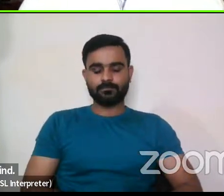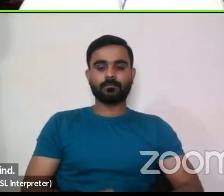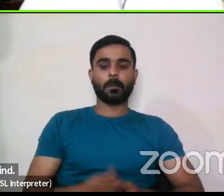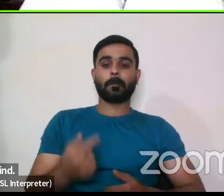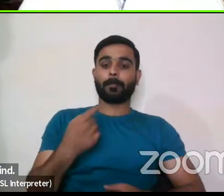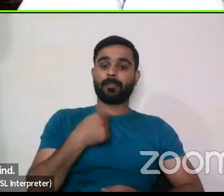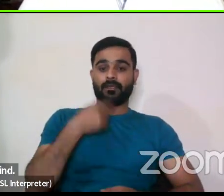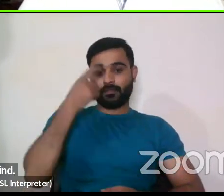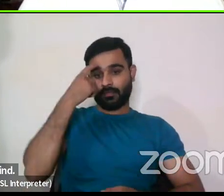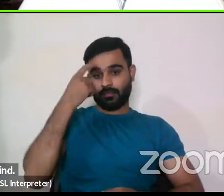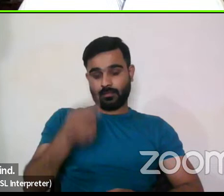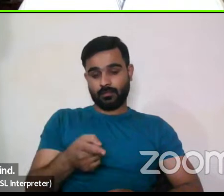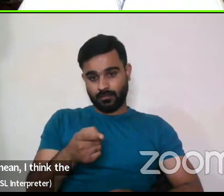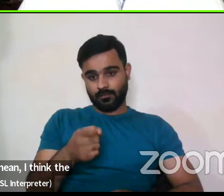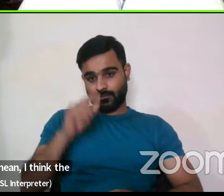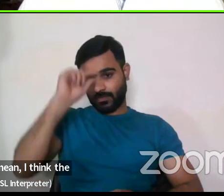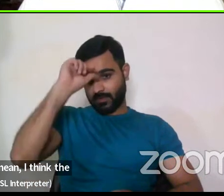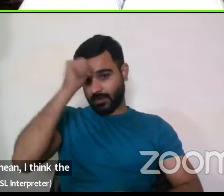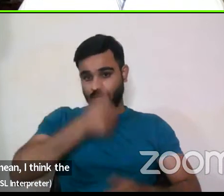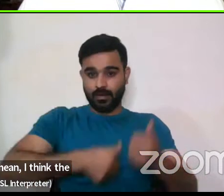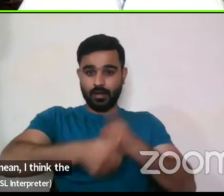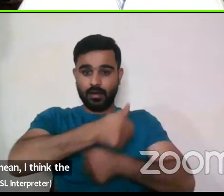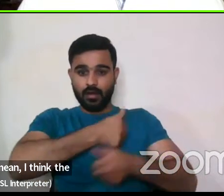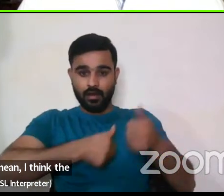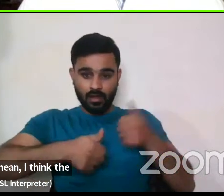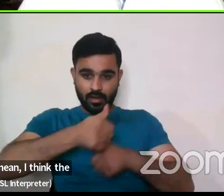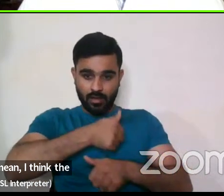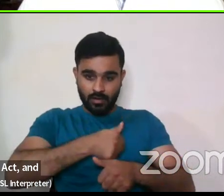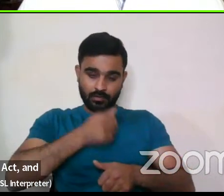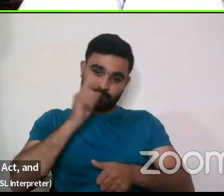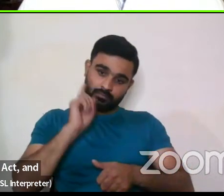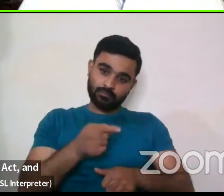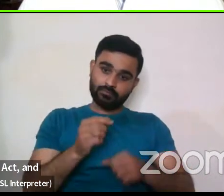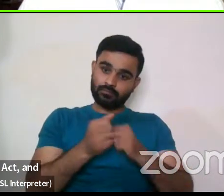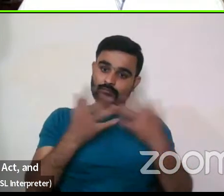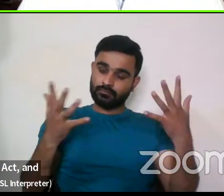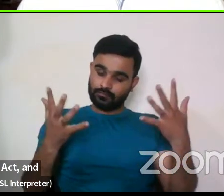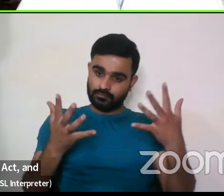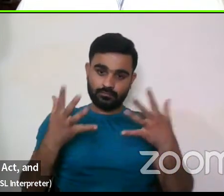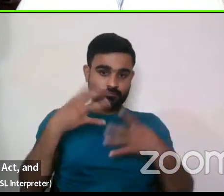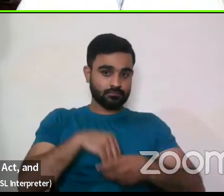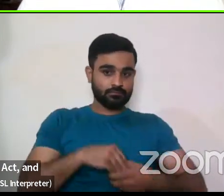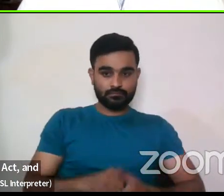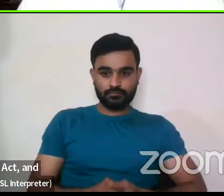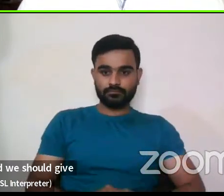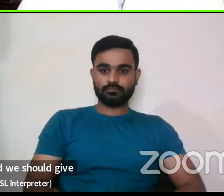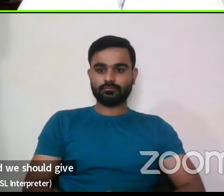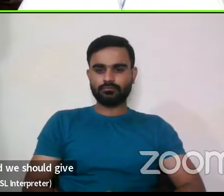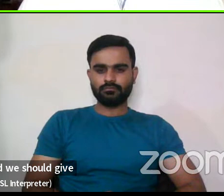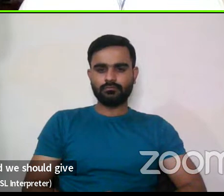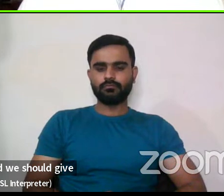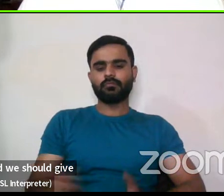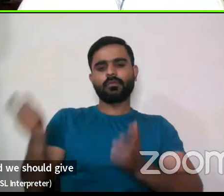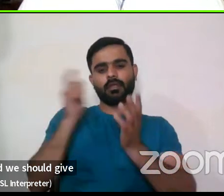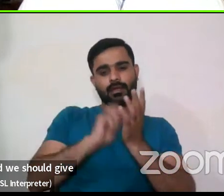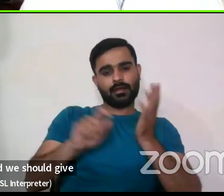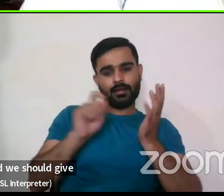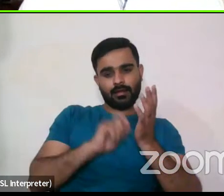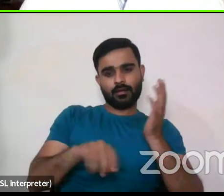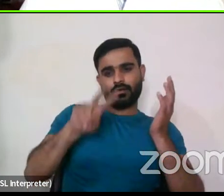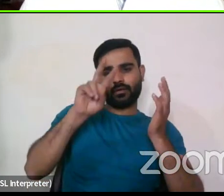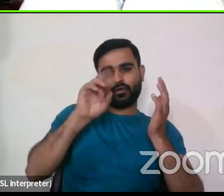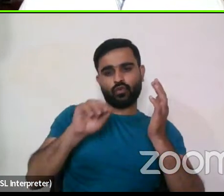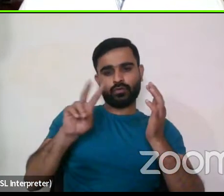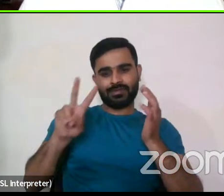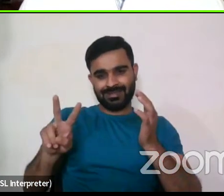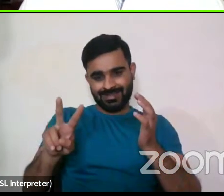the drafters of Indian Competition Act, and we should give them a lot of credit, frankly, right in 2002, they